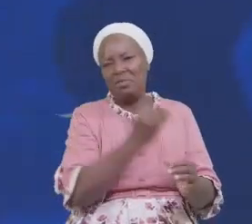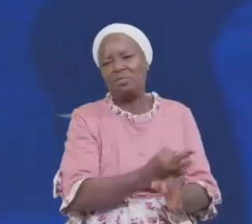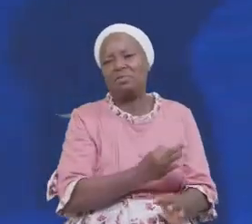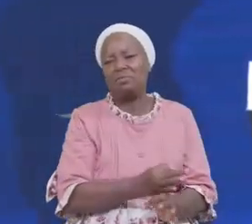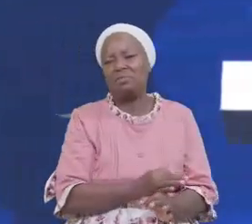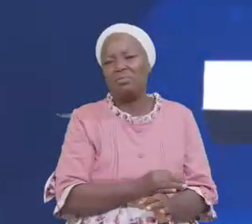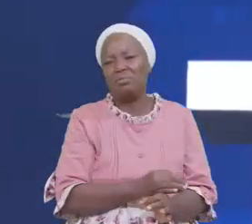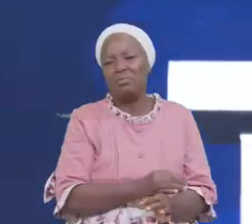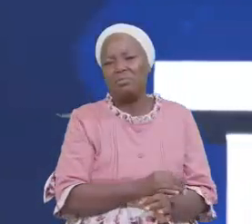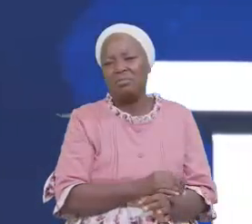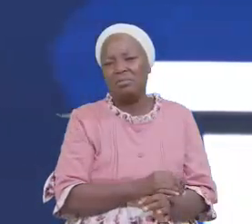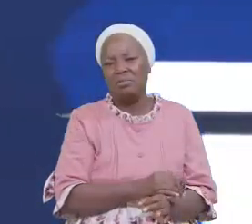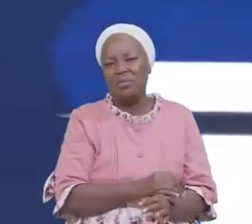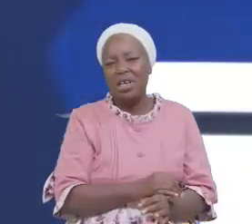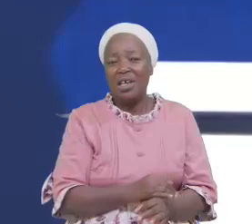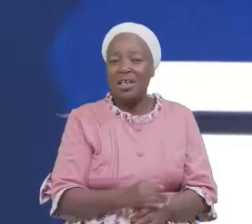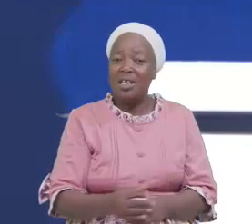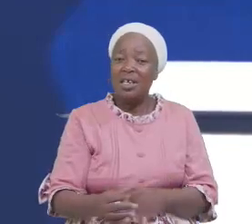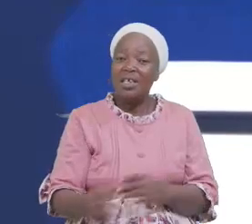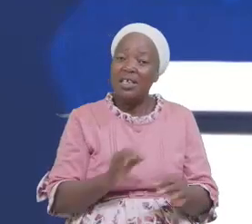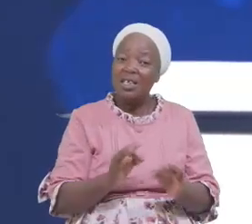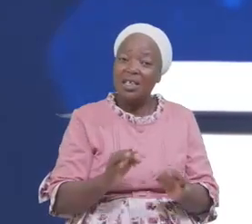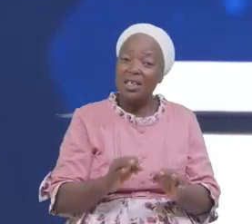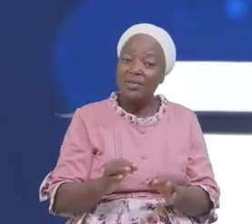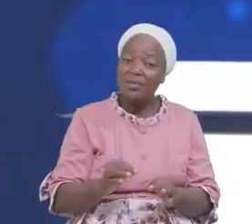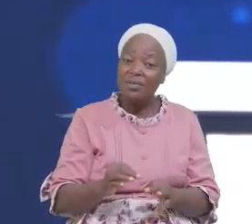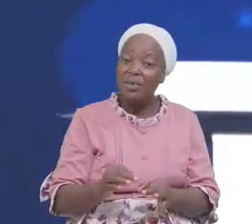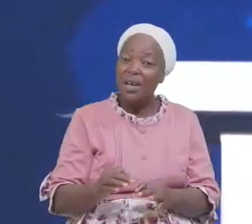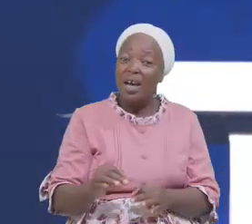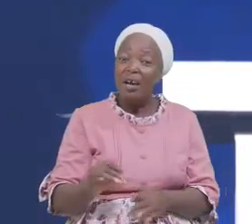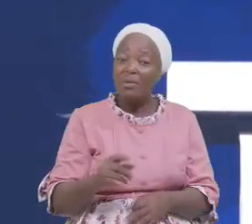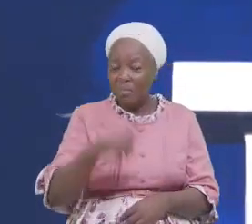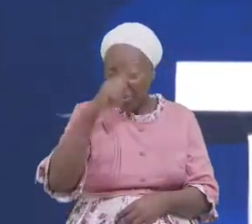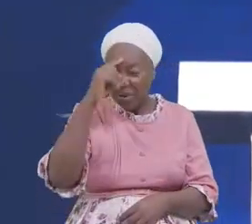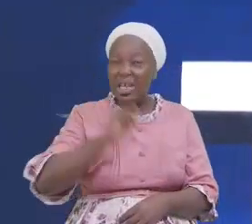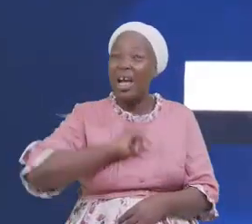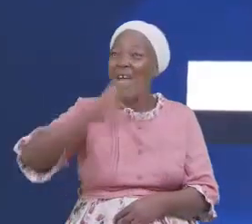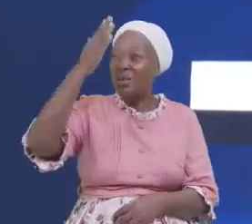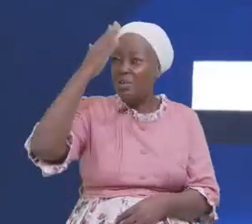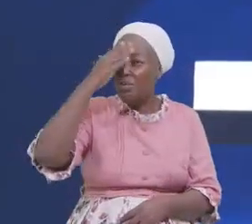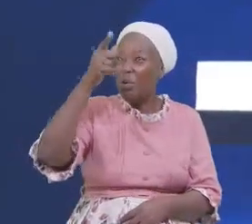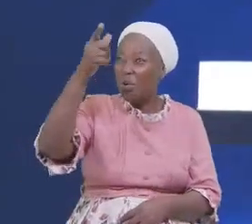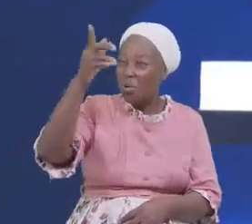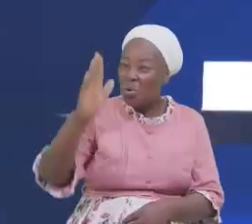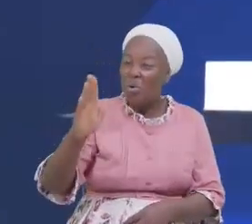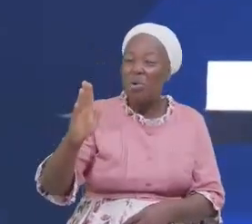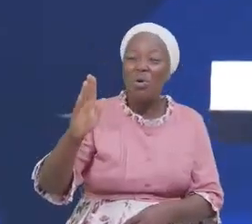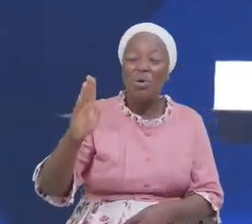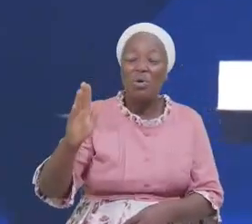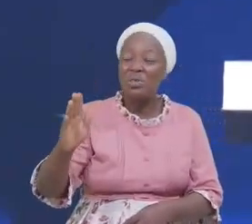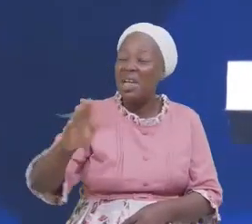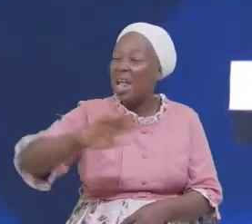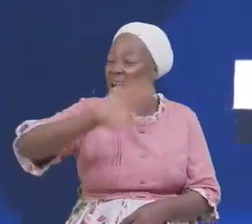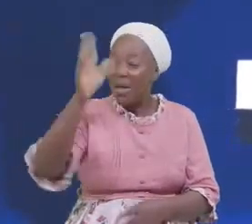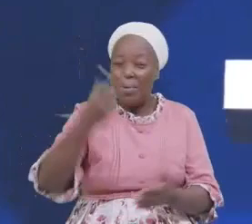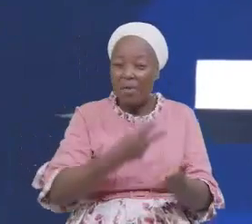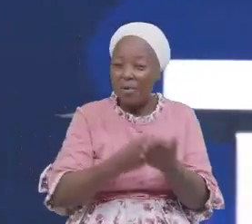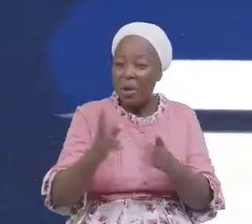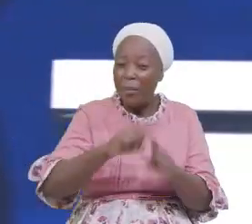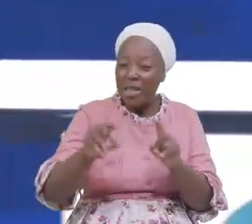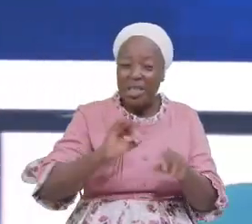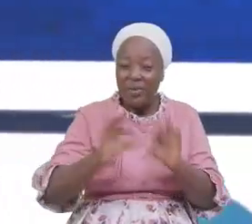If I don't believe he will do what he said he will do, I make him a liar.